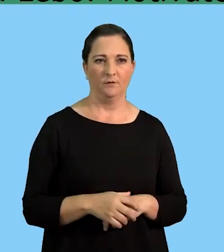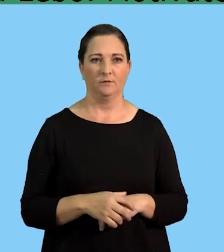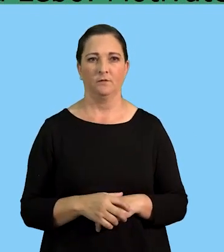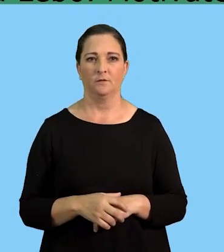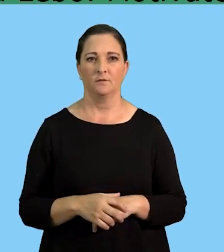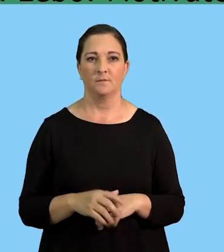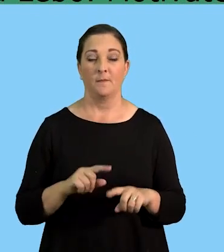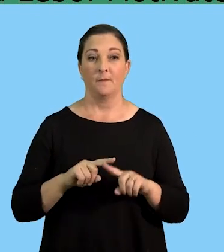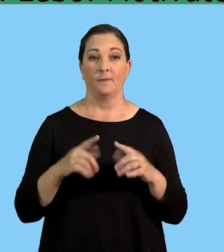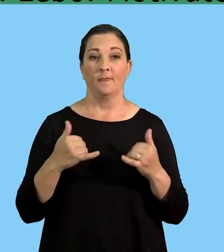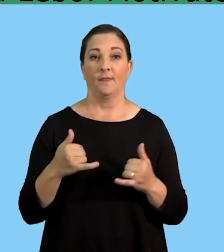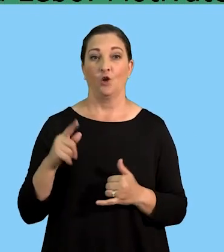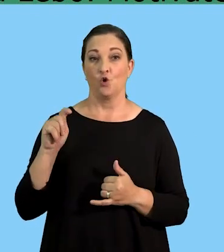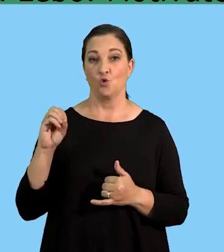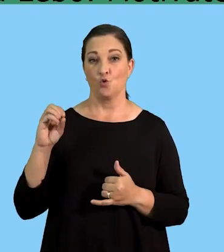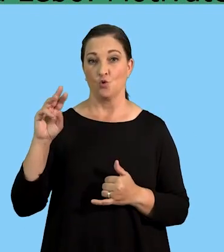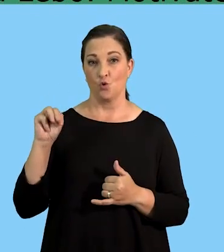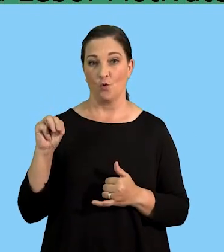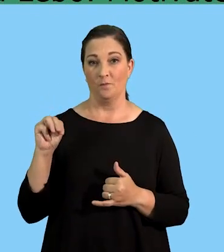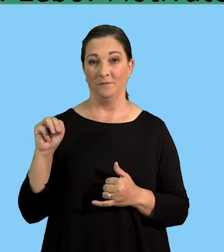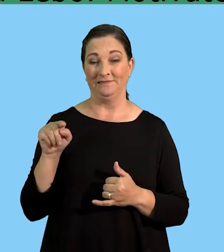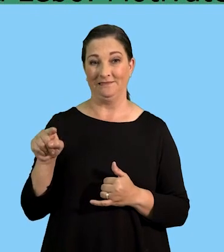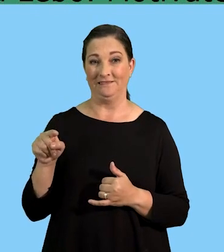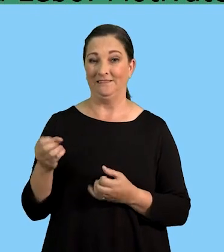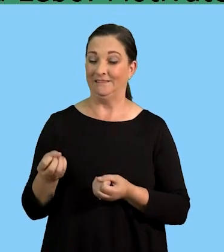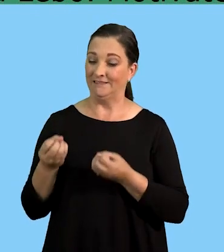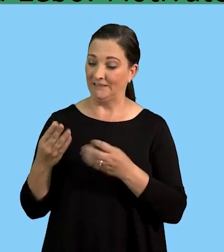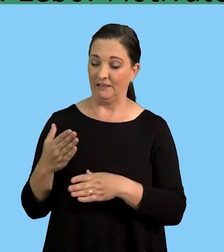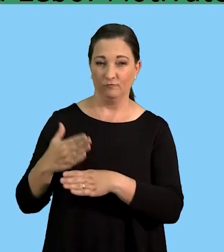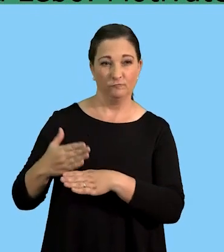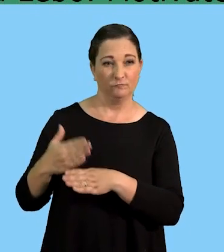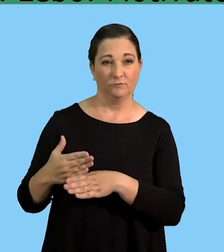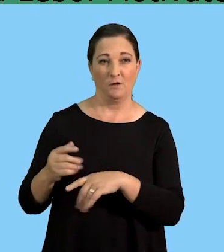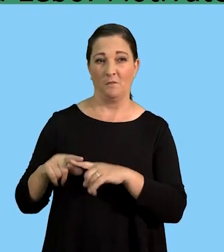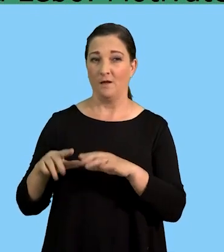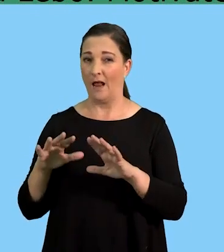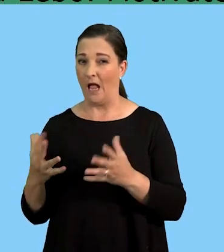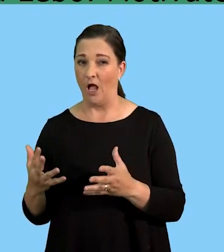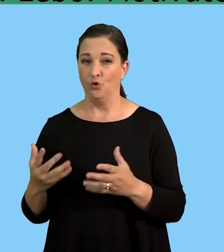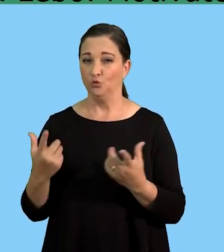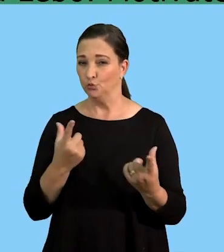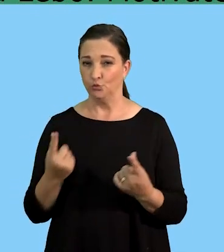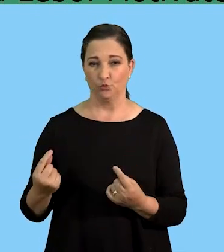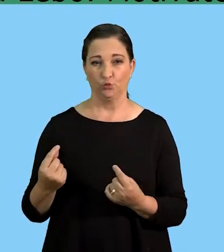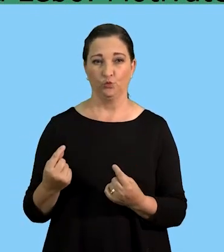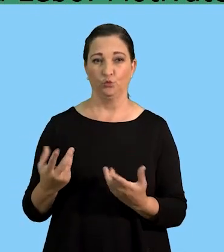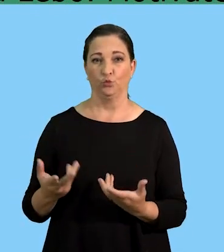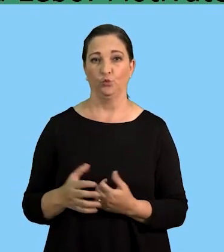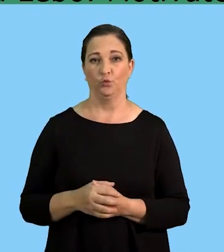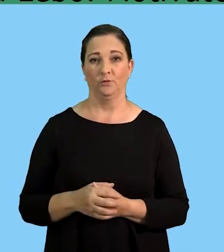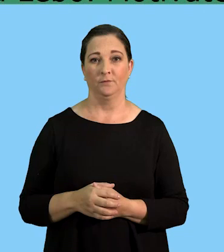the administration manager, gives a task without instruction on how to do it. First